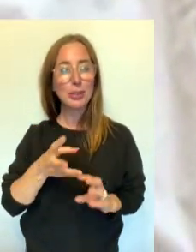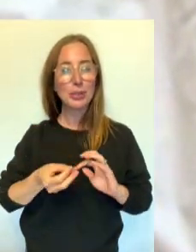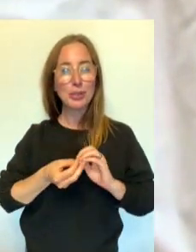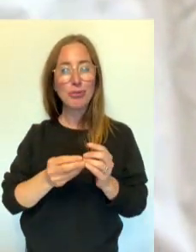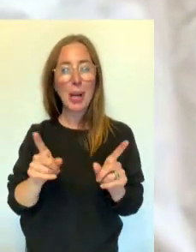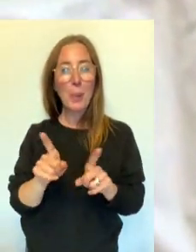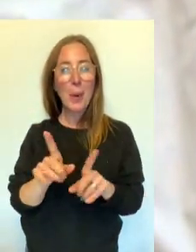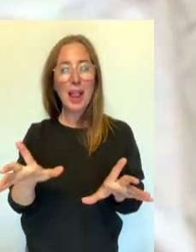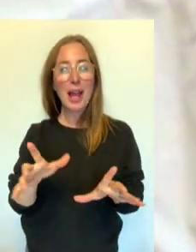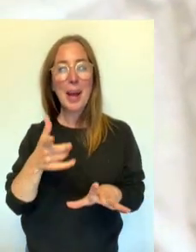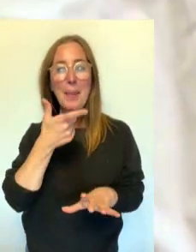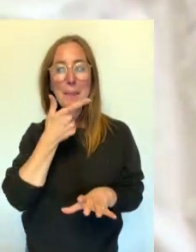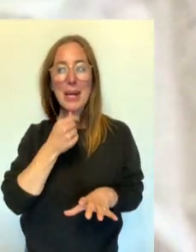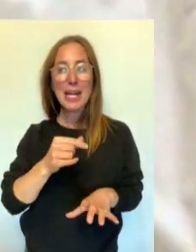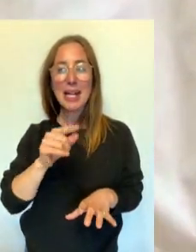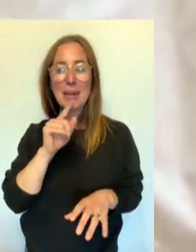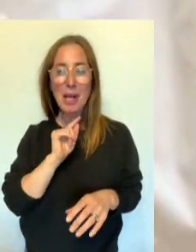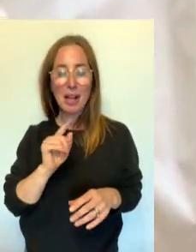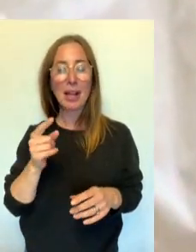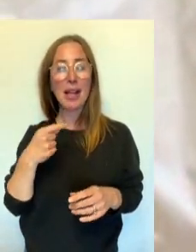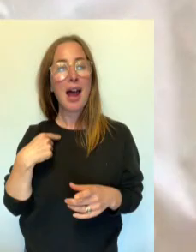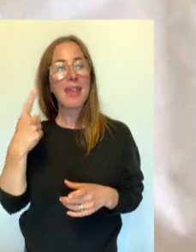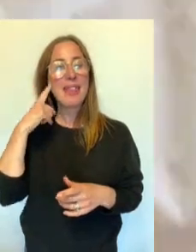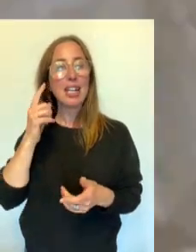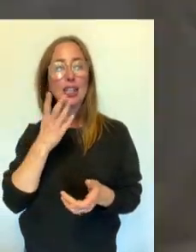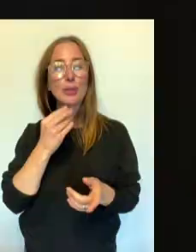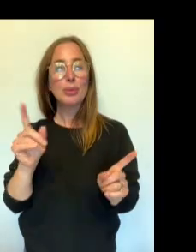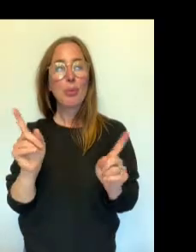so I might find some smaller rocks as well.